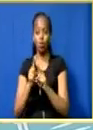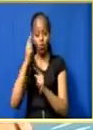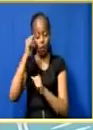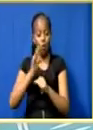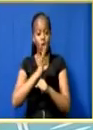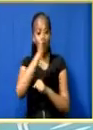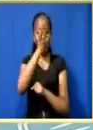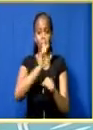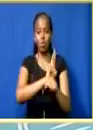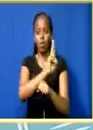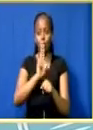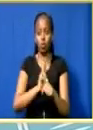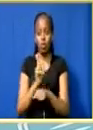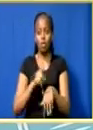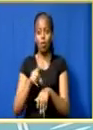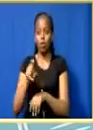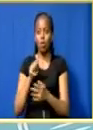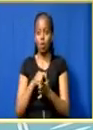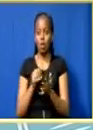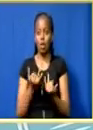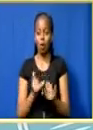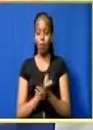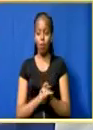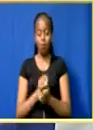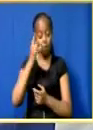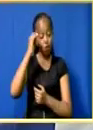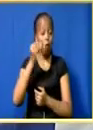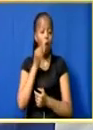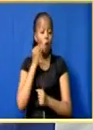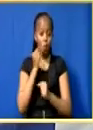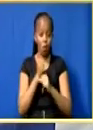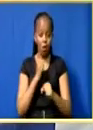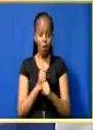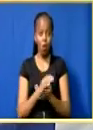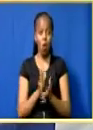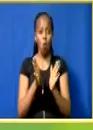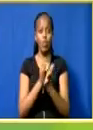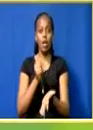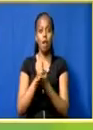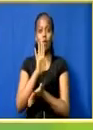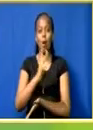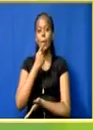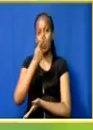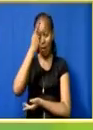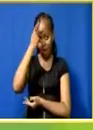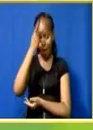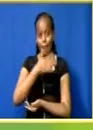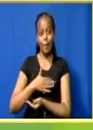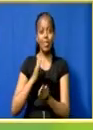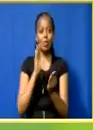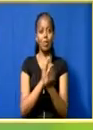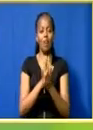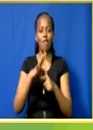for future use of your vegetables. When you need. Yes. Look at that. So for our home task, with the help of your parent or guardian,